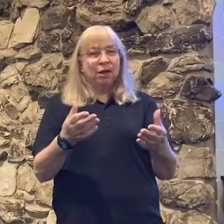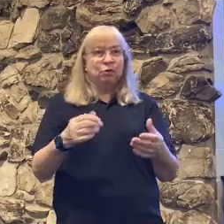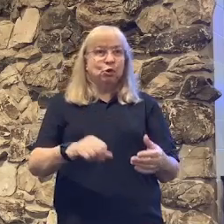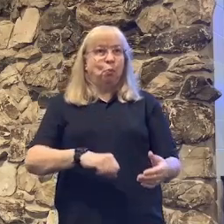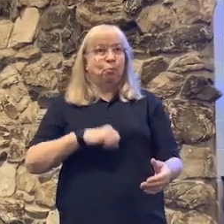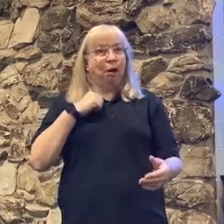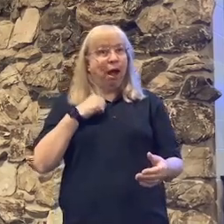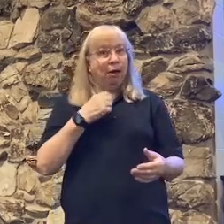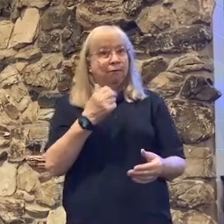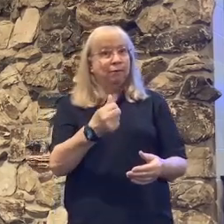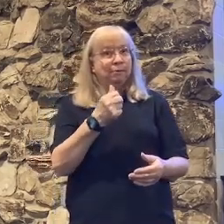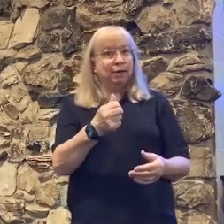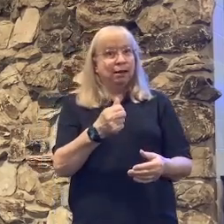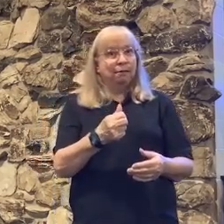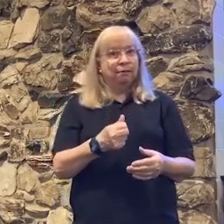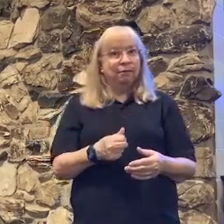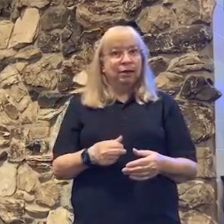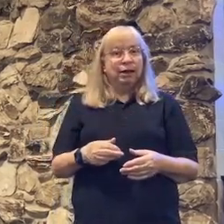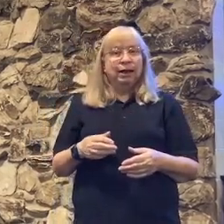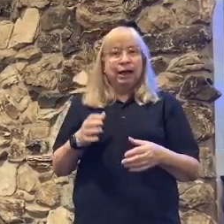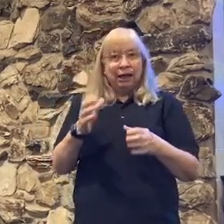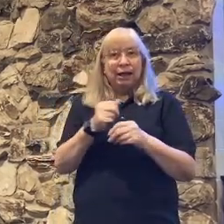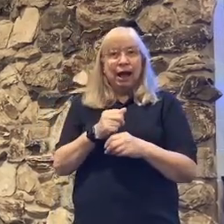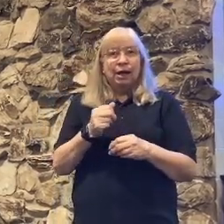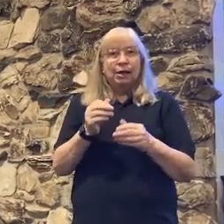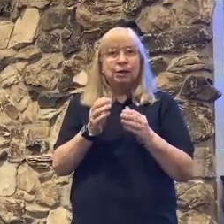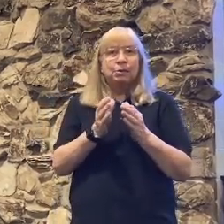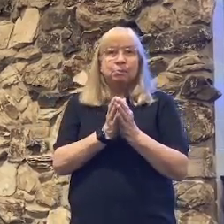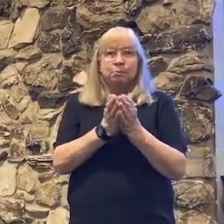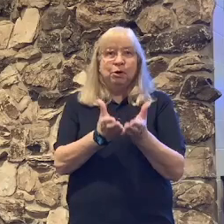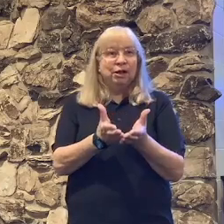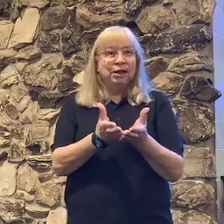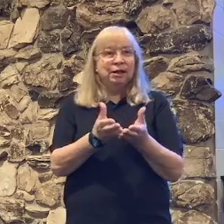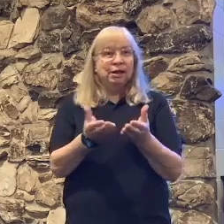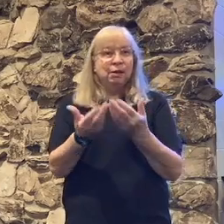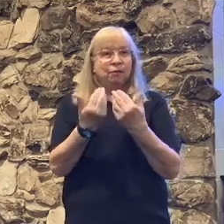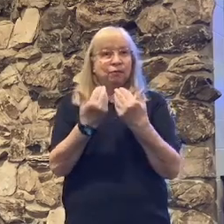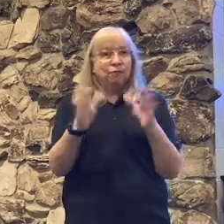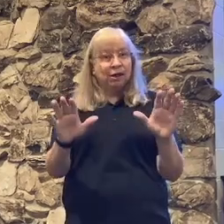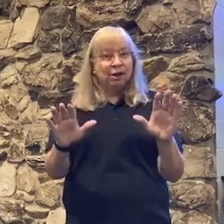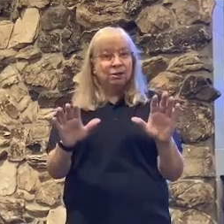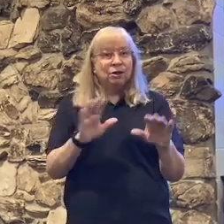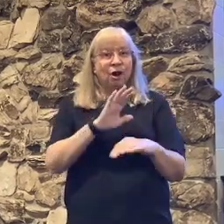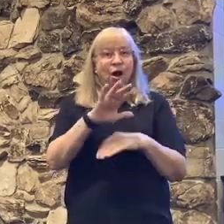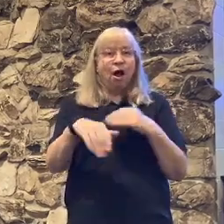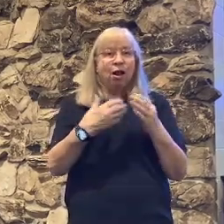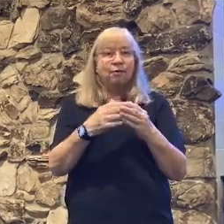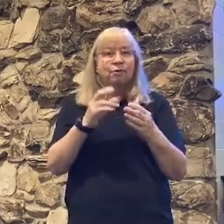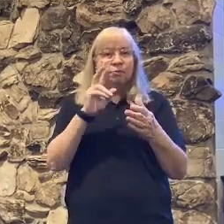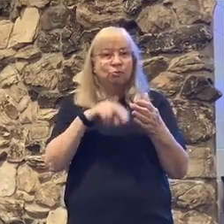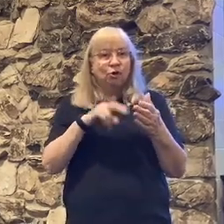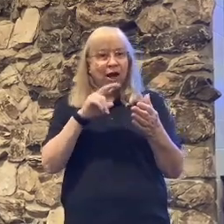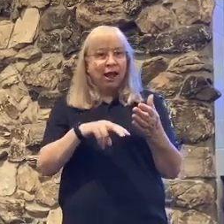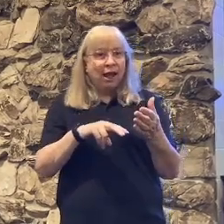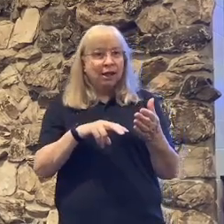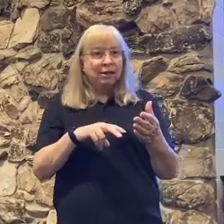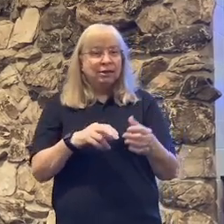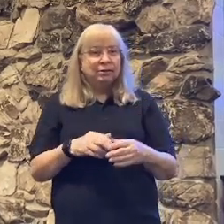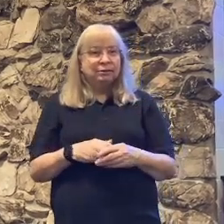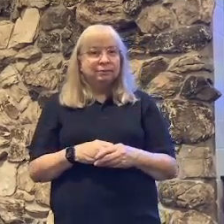proud of himself. He got his book at them. He got all of his books read.